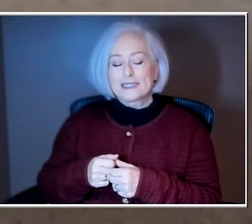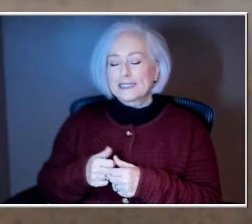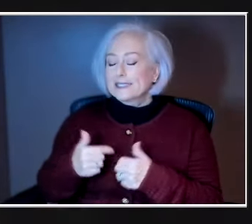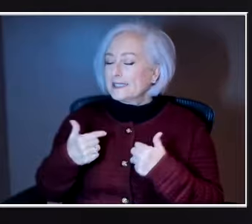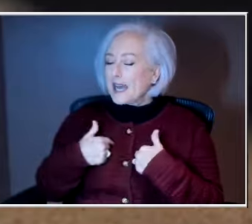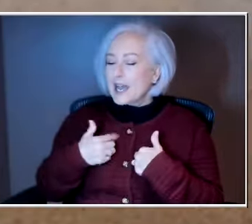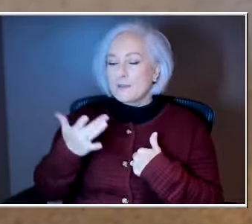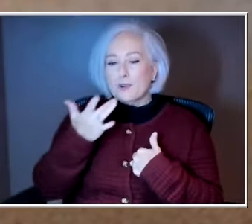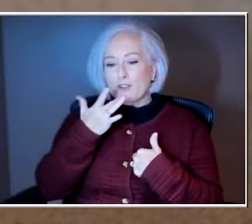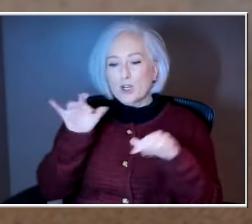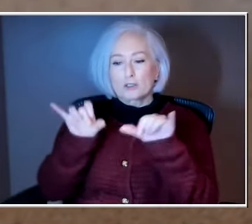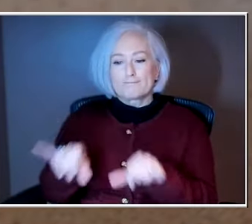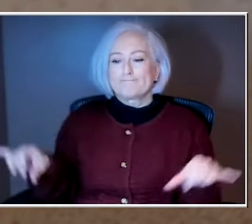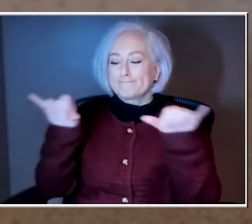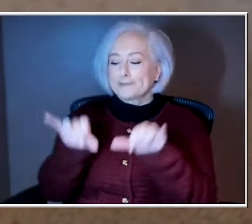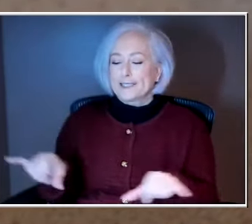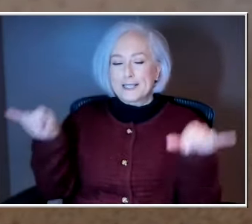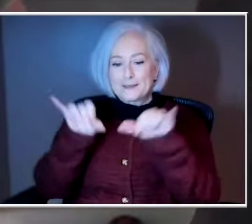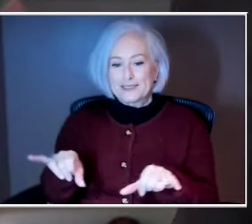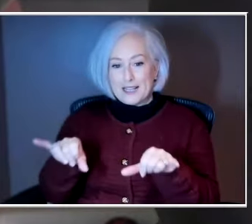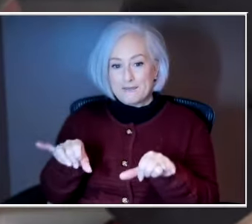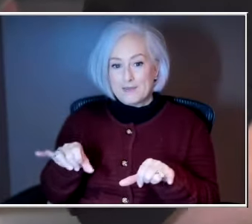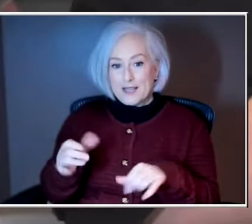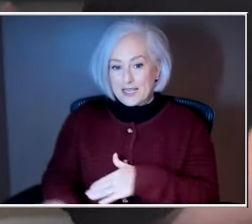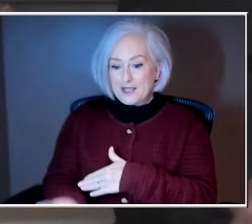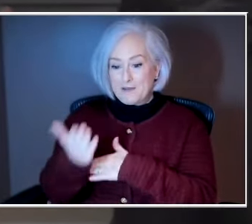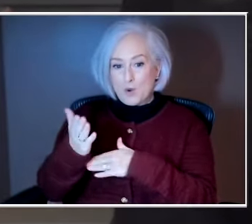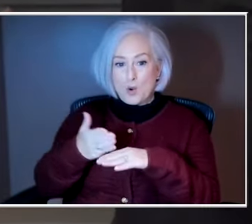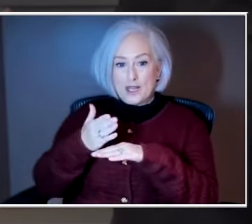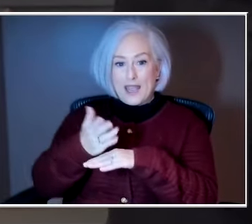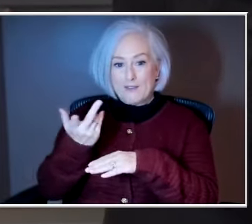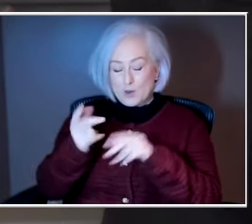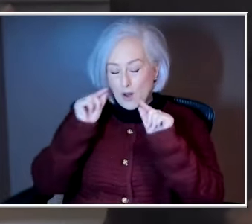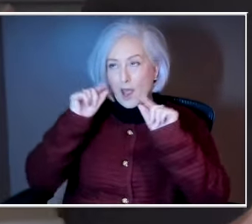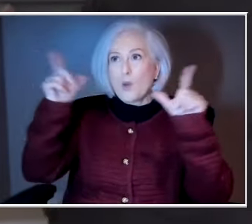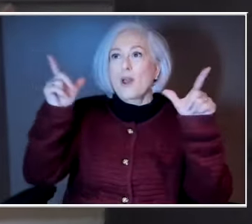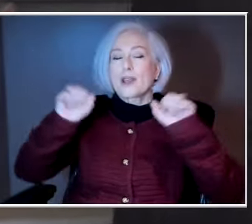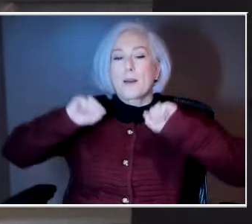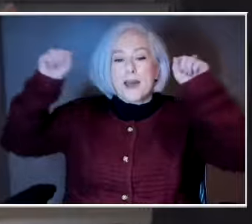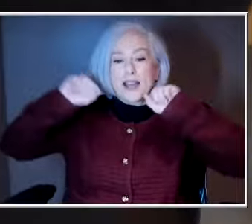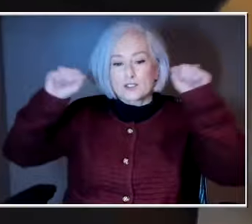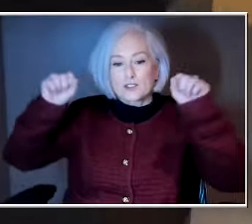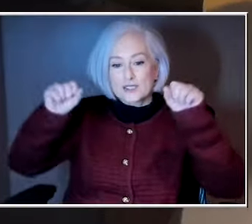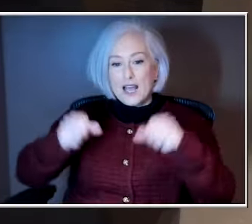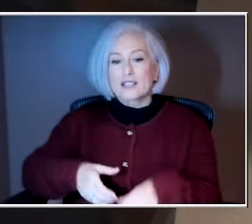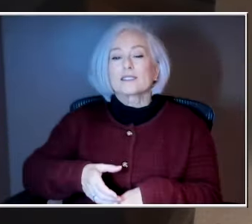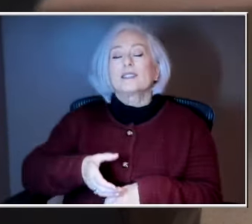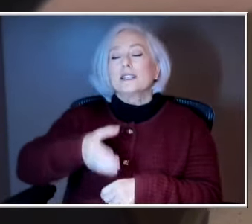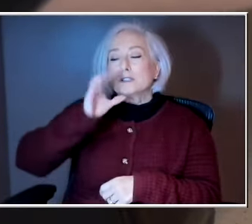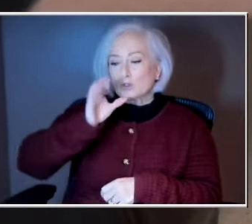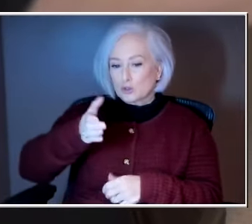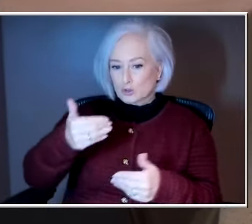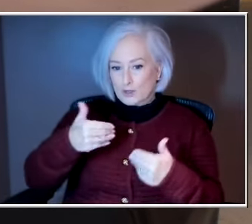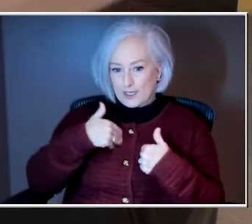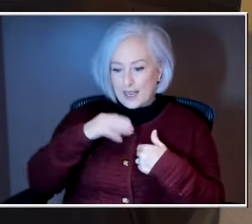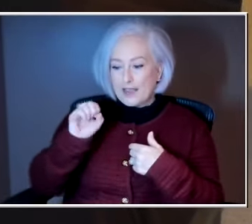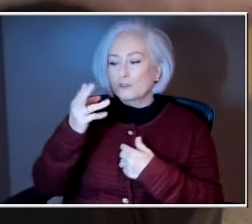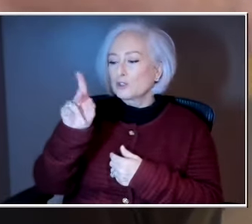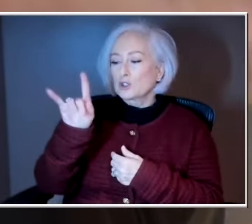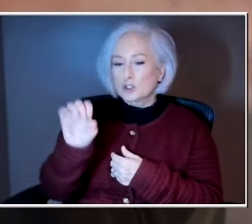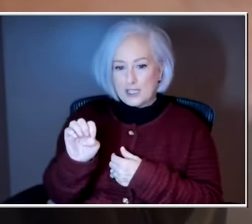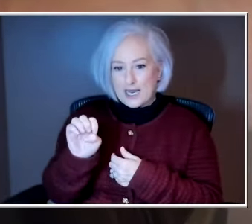super regimented. So, like, in the morning after I get up and exercise, I have my shake. And then for lunch, I have my certain thing that I eat. I think what's mostly changed is, like,